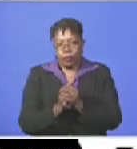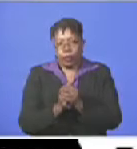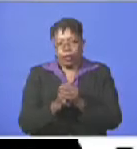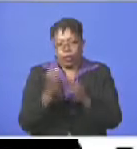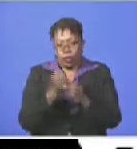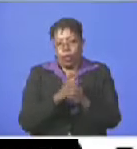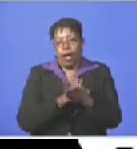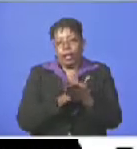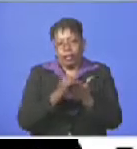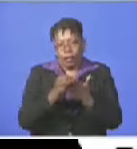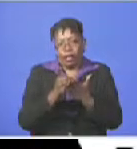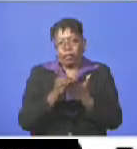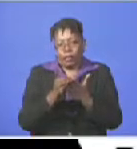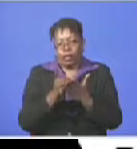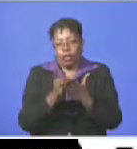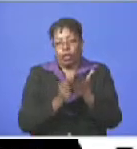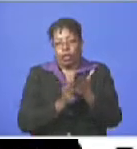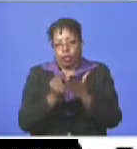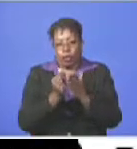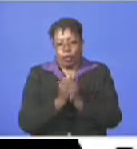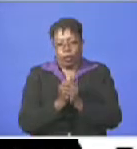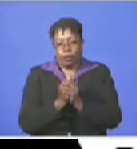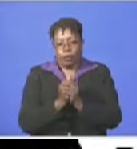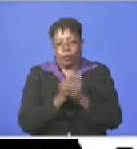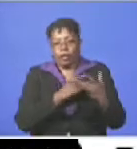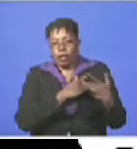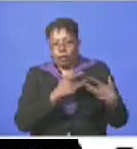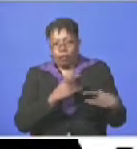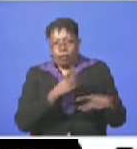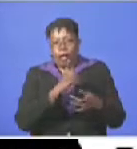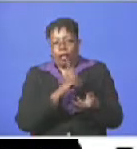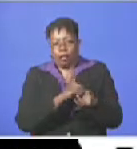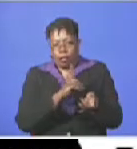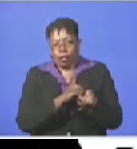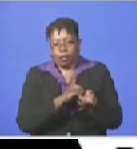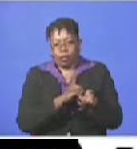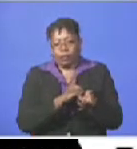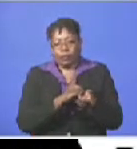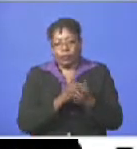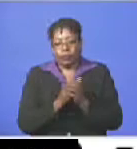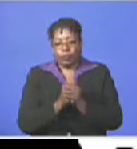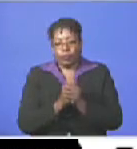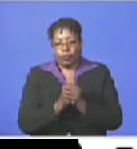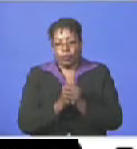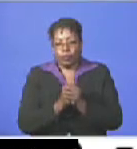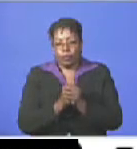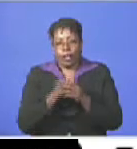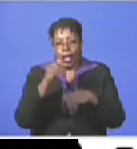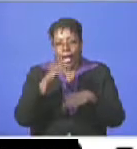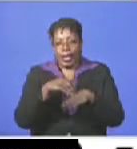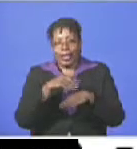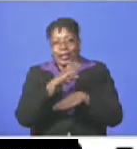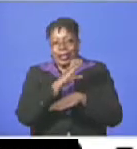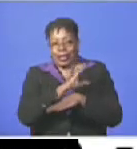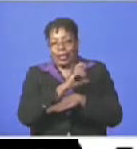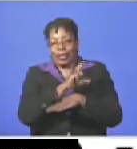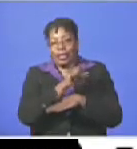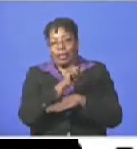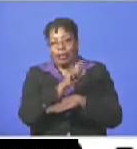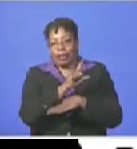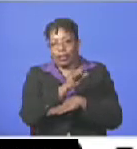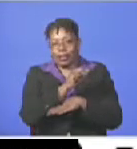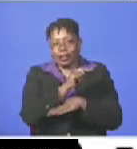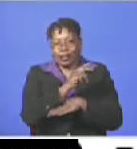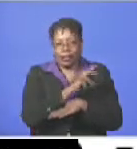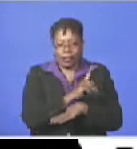growth. Meantime, cardiologist and chairman of international operations at Cleveland Clinic, Dr. Curtis